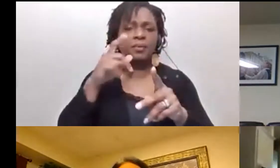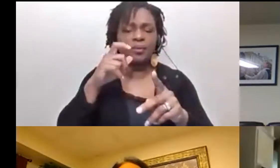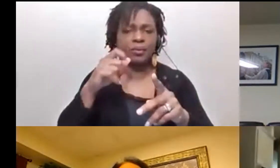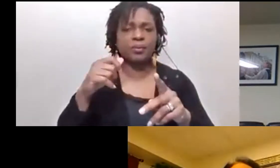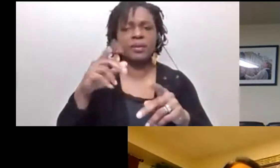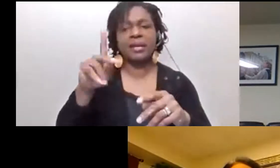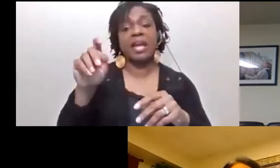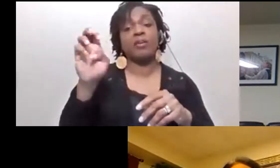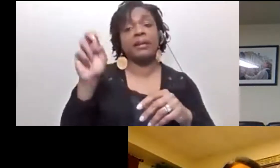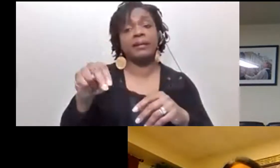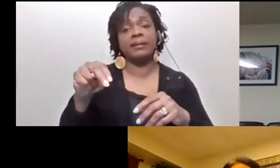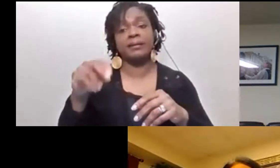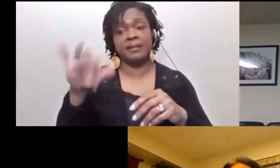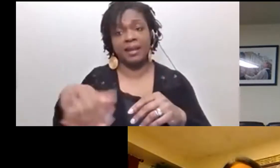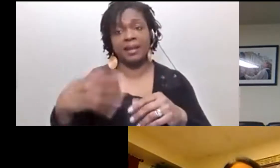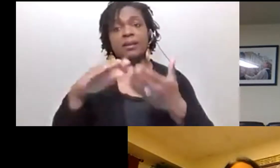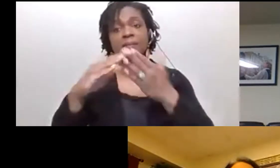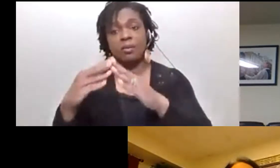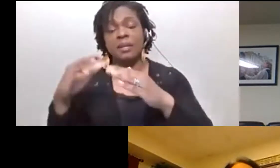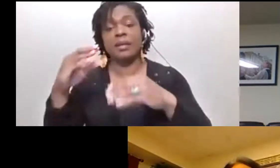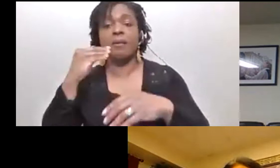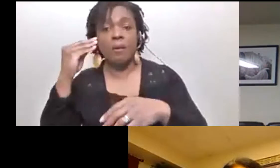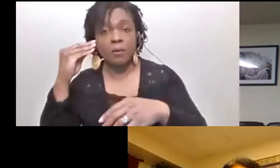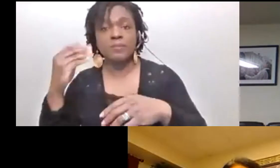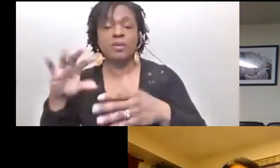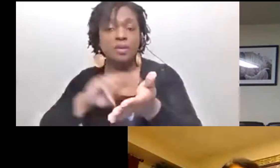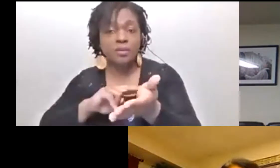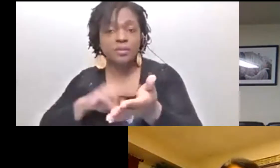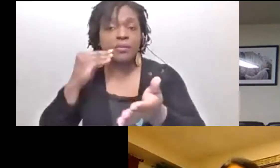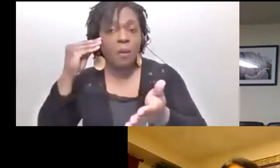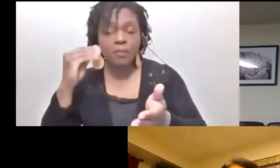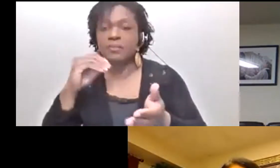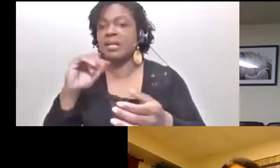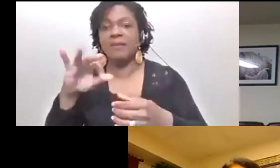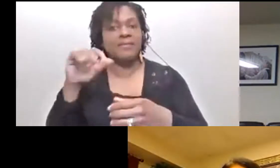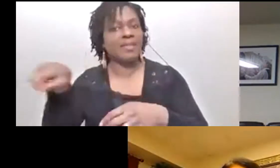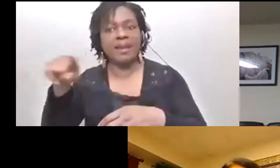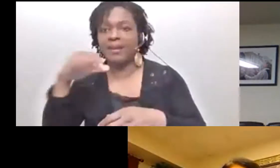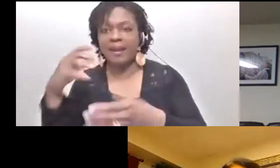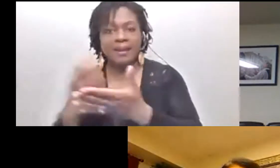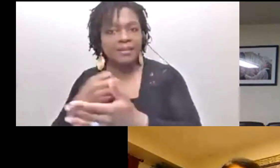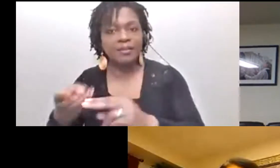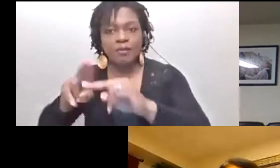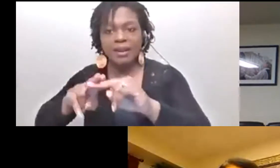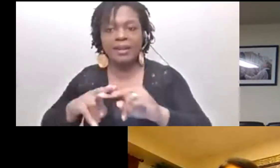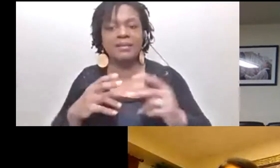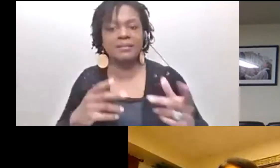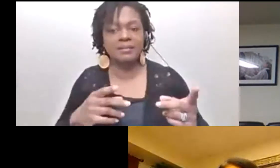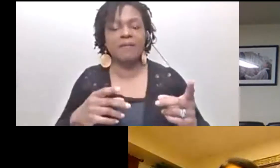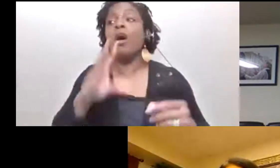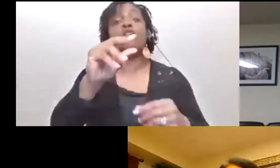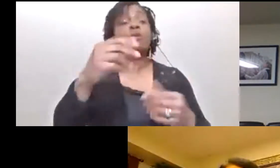If they're not getting the raise, then Oh, gotcha. yeah. This would be for home and community-based